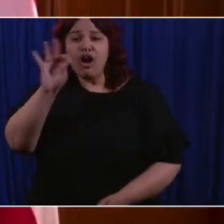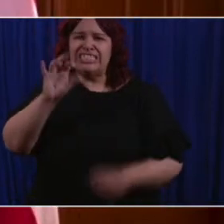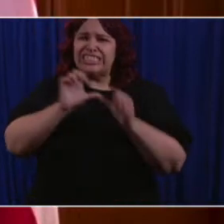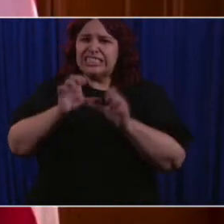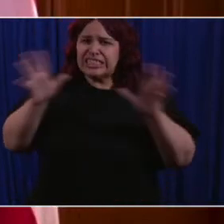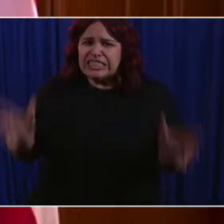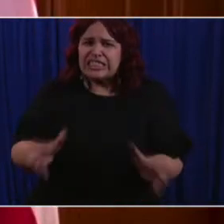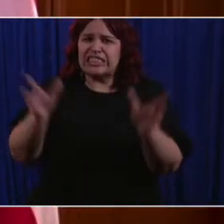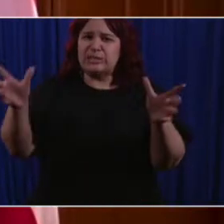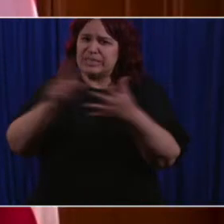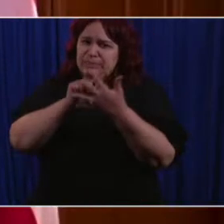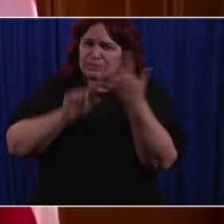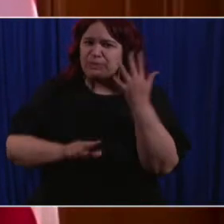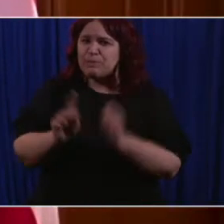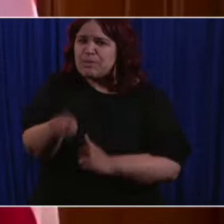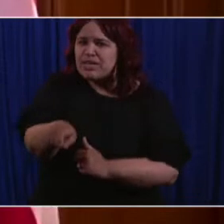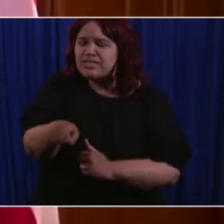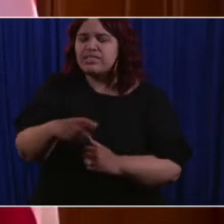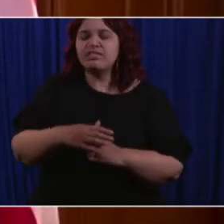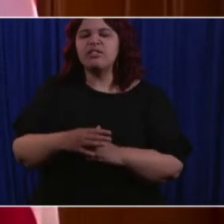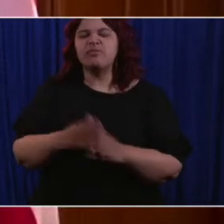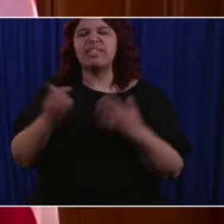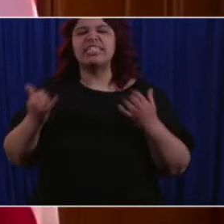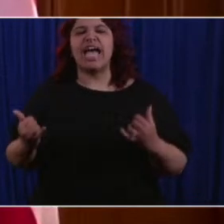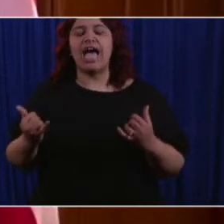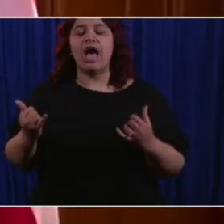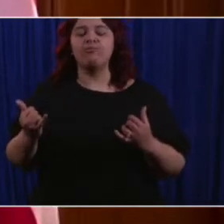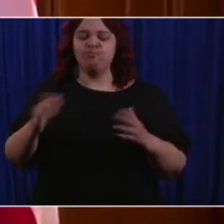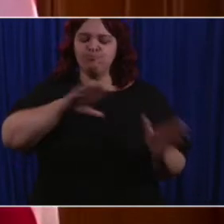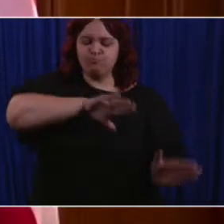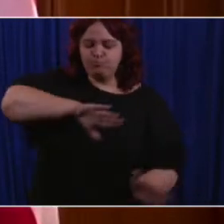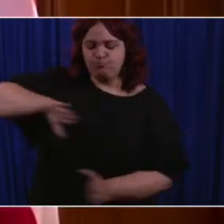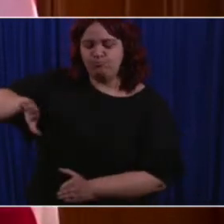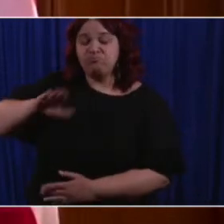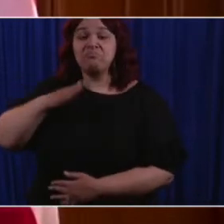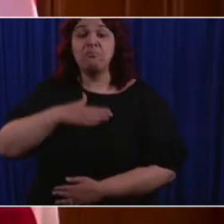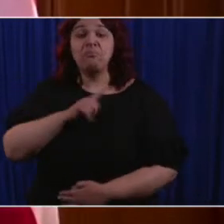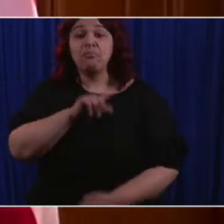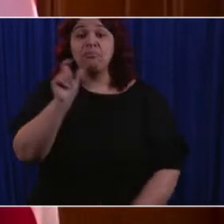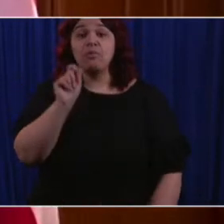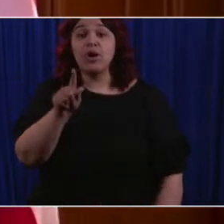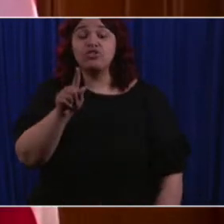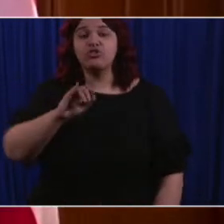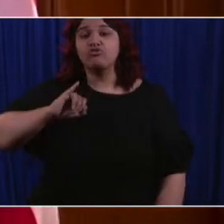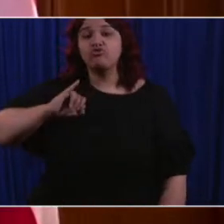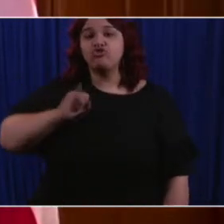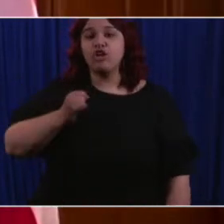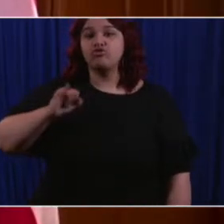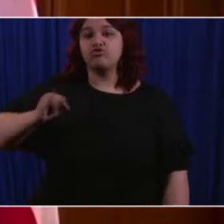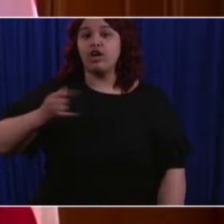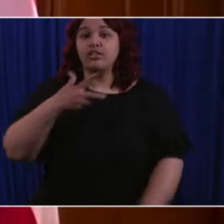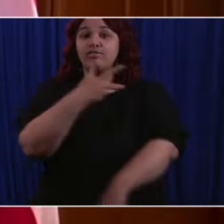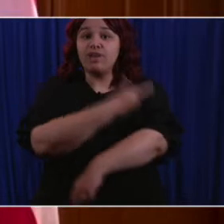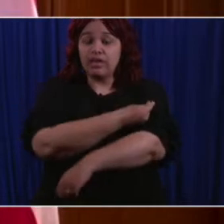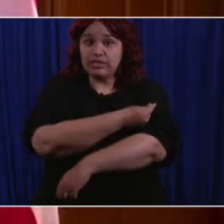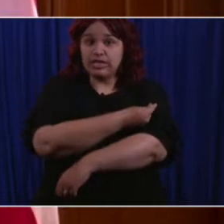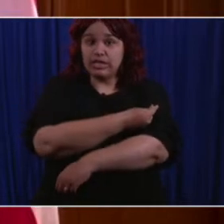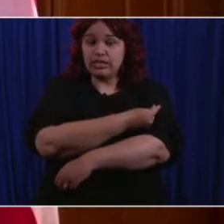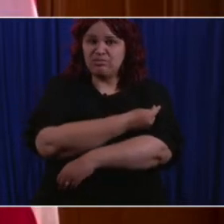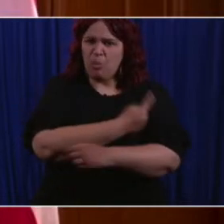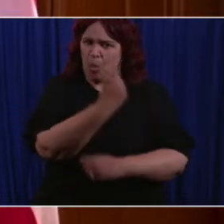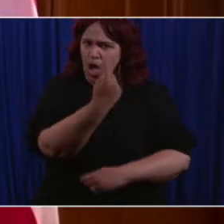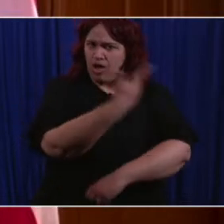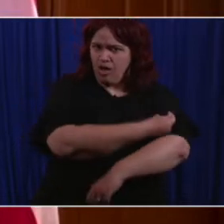But Governor, my question is about the Johnson & Johnson vaccine, 1 shot, 2 shots. Have you been in touch with